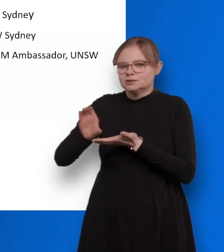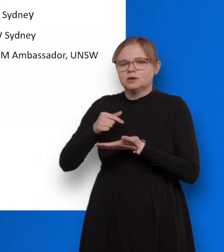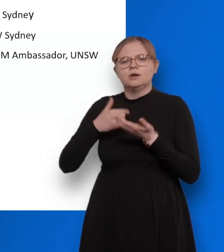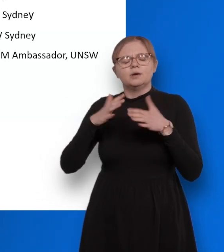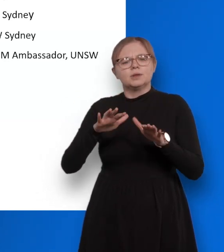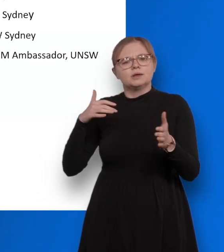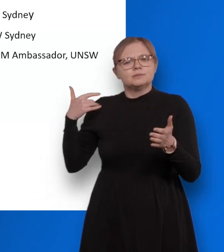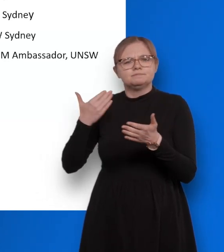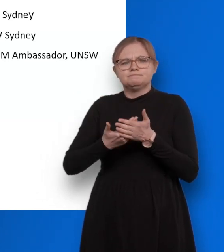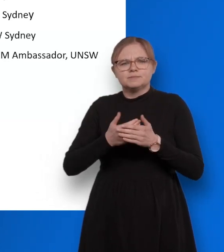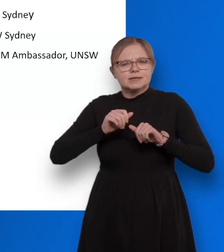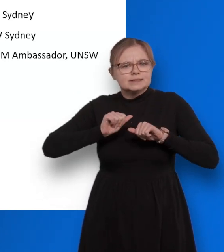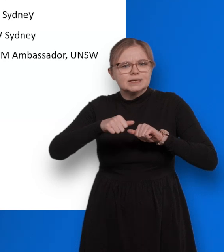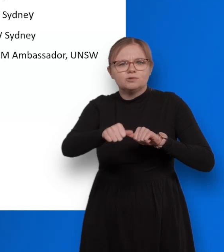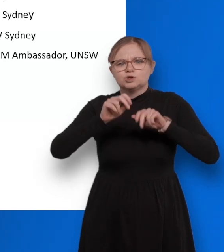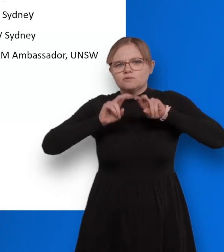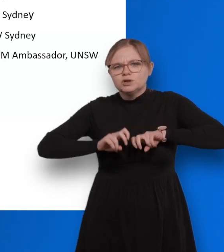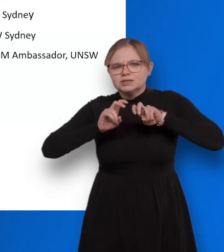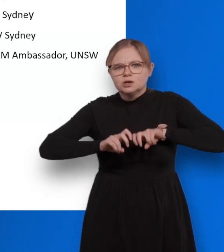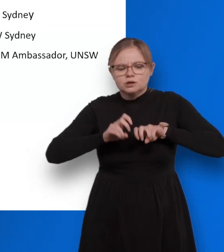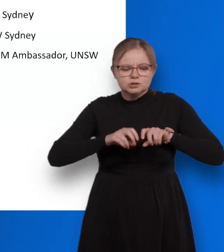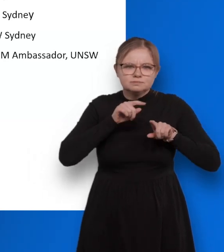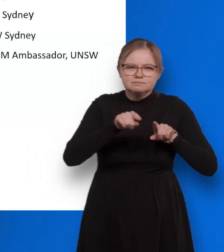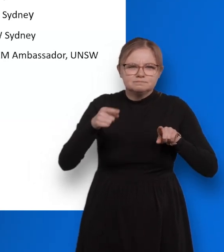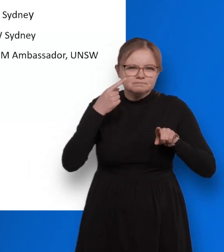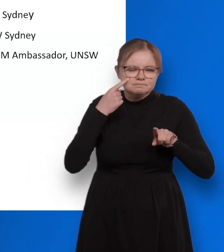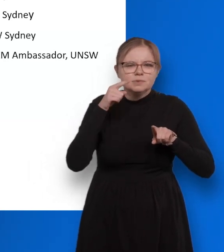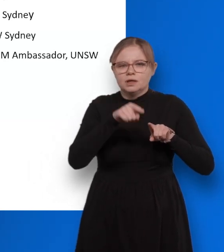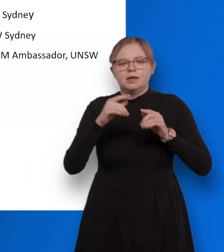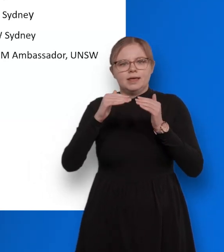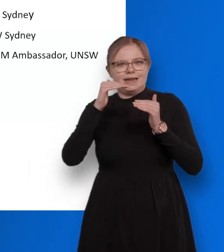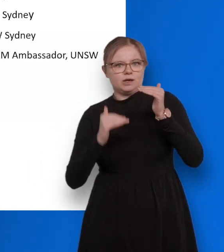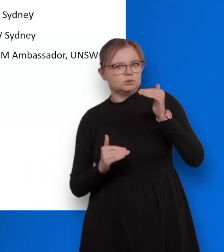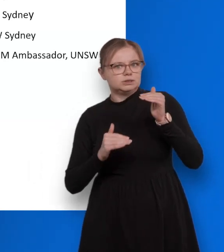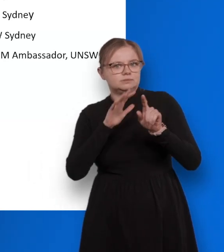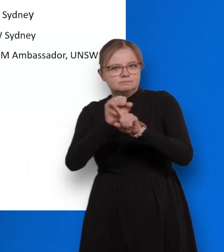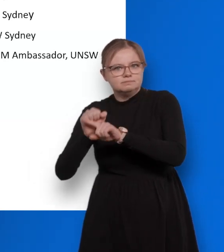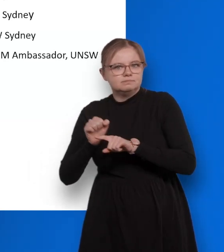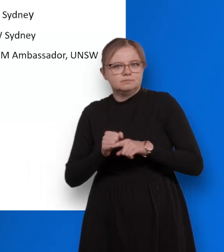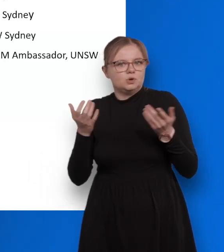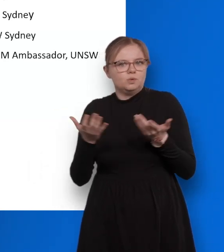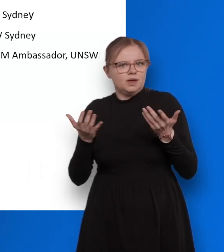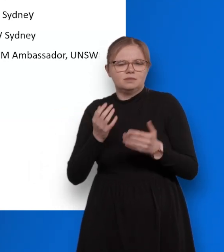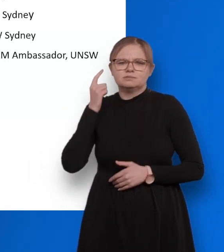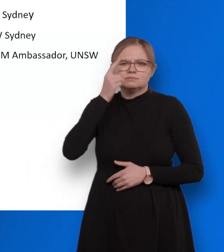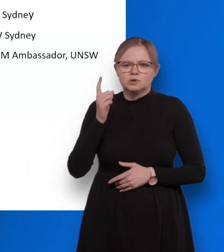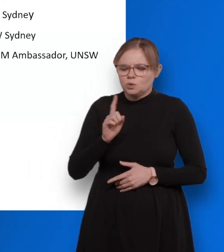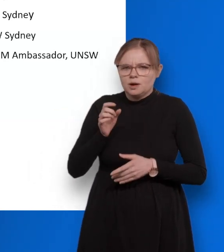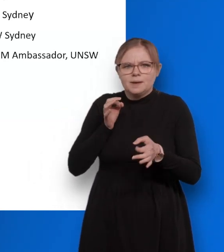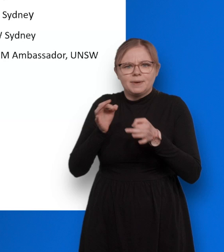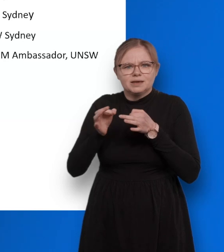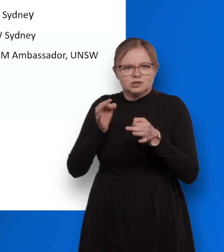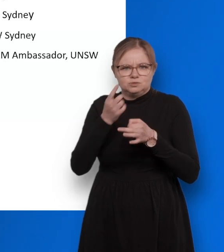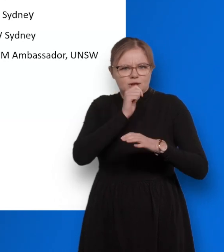of research studies to try and shed light on where inequities might exist and what mechanisms might be put in place